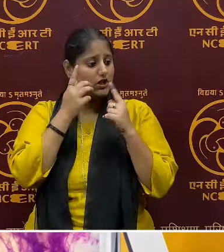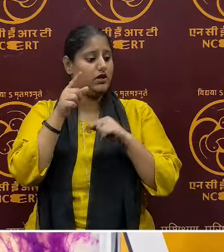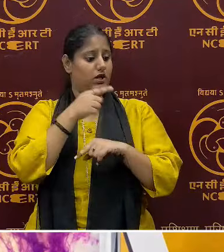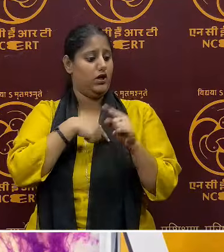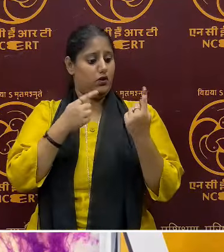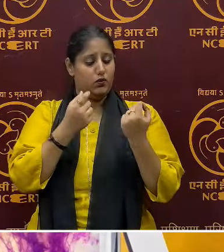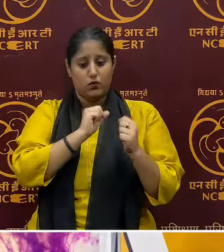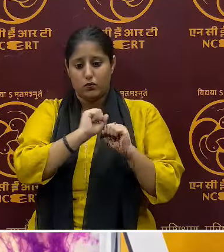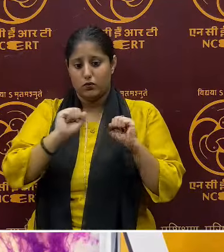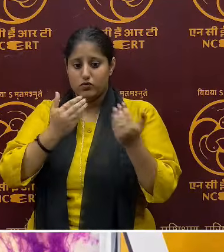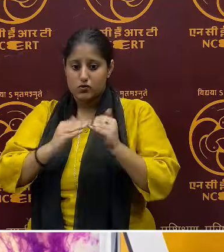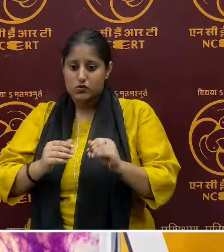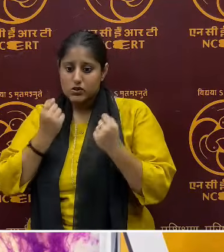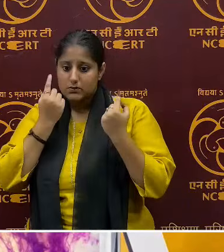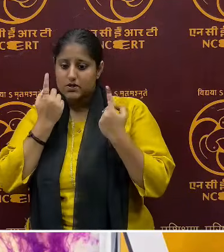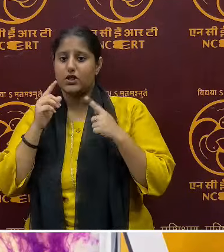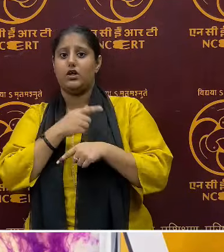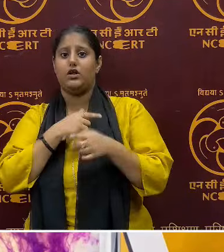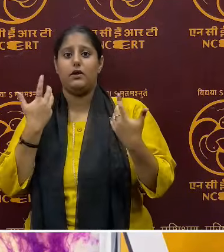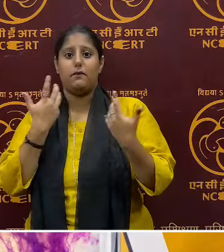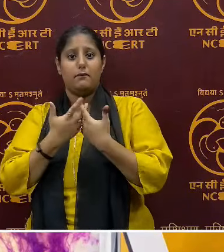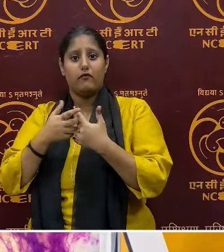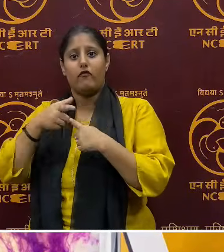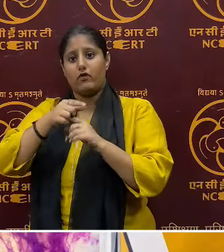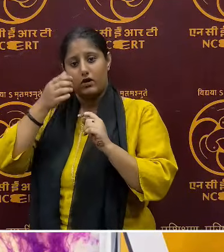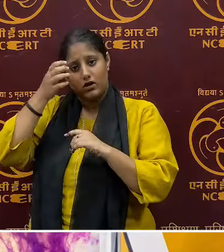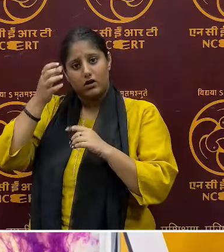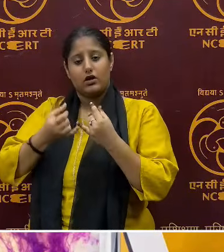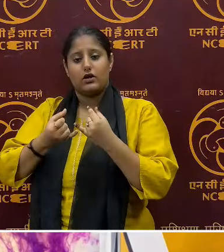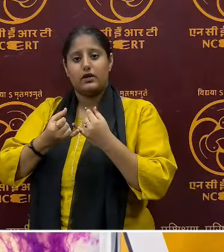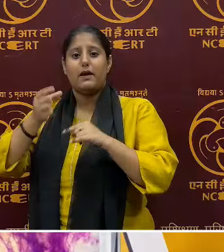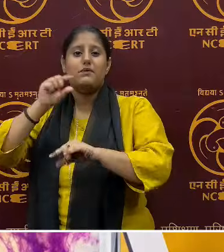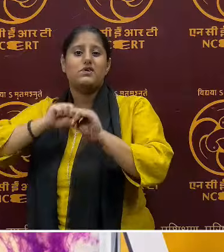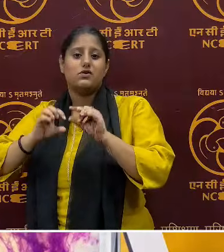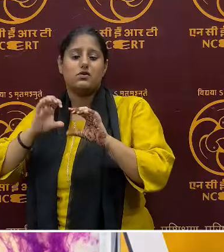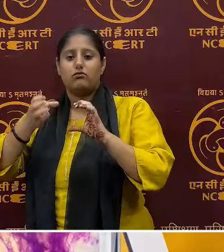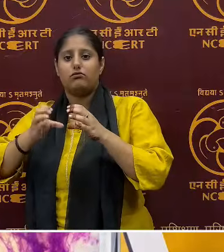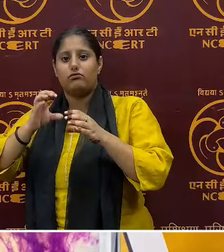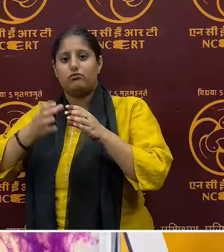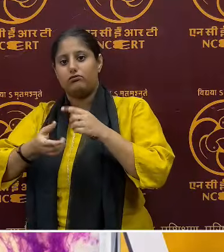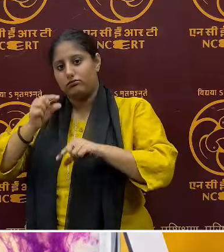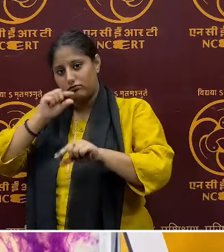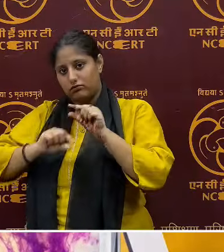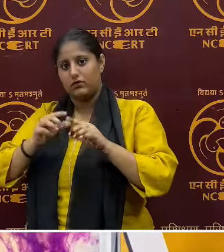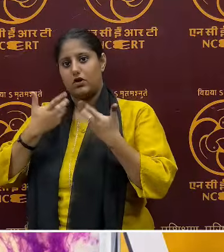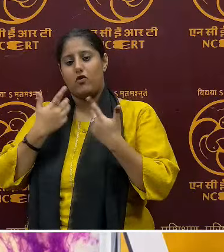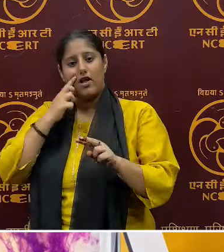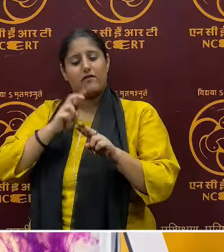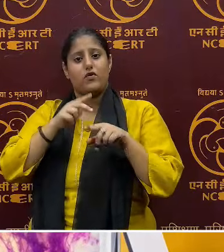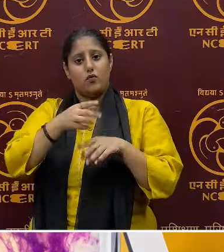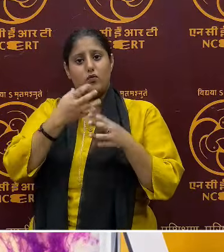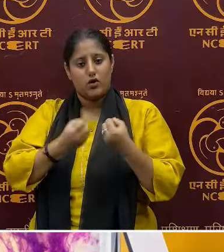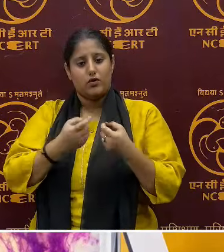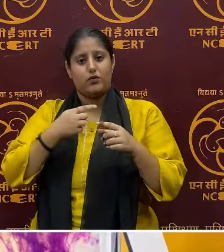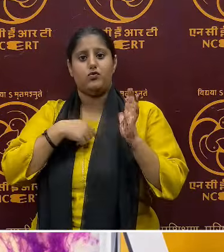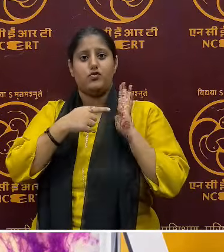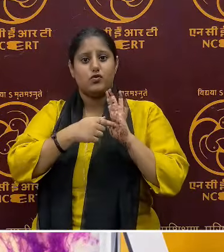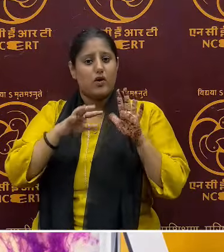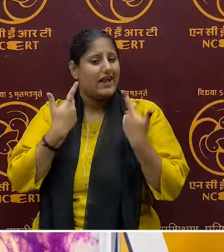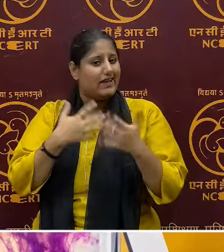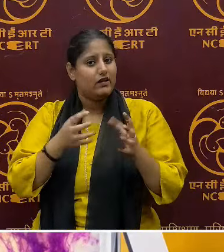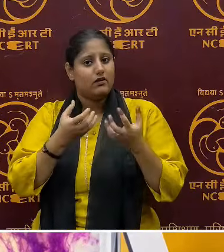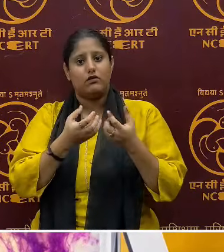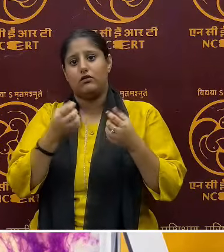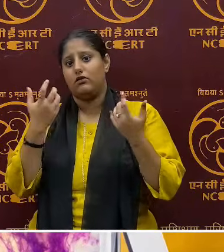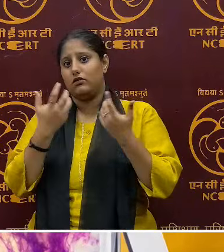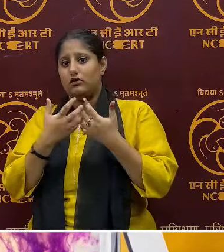make them understand those complex concepts of chemistry, or if they want to show any reaction, so they can